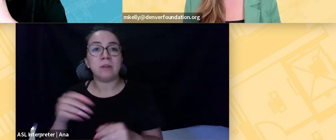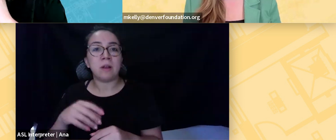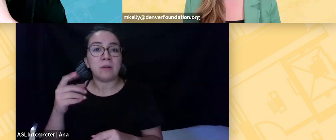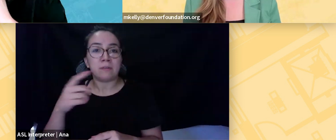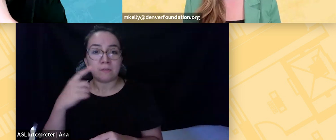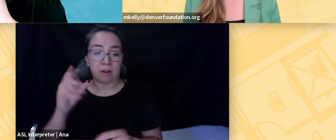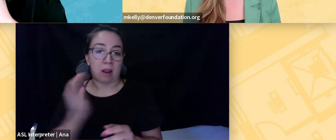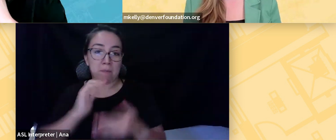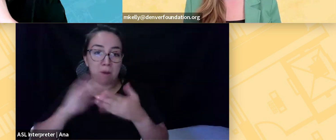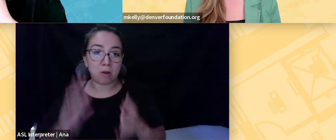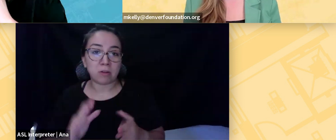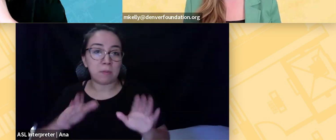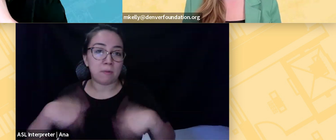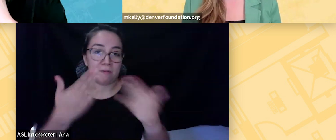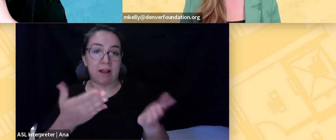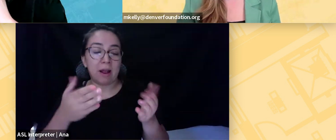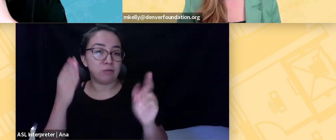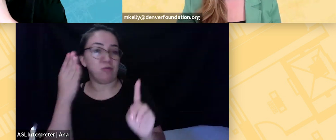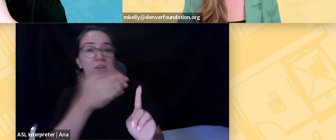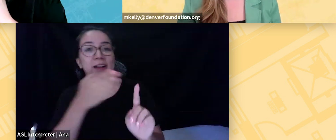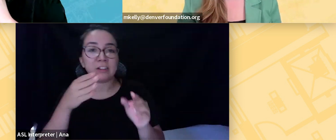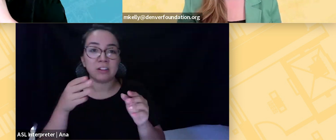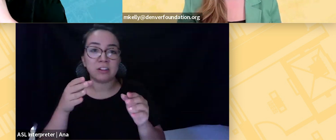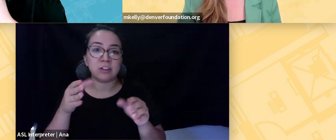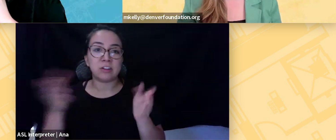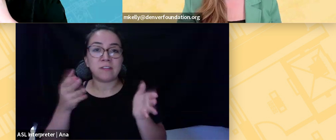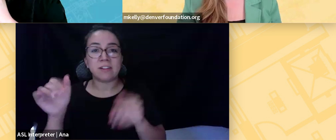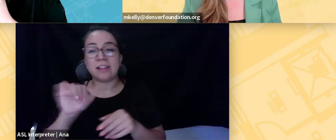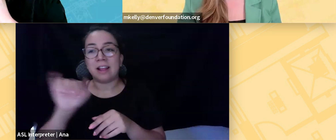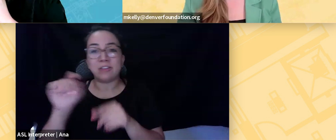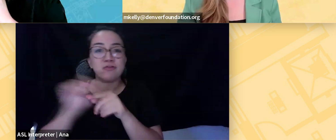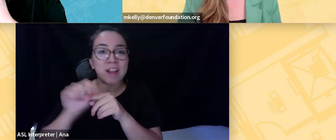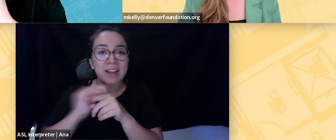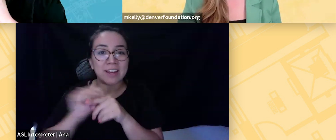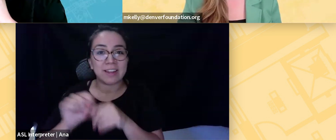who provide direct services like training and upskilling.